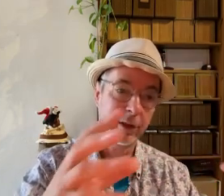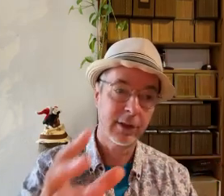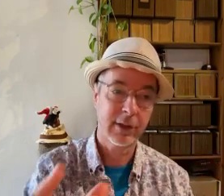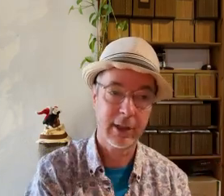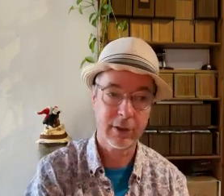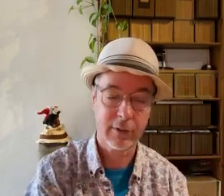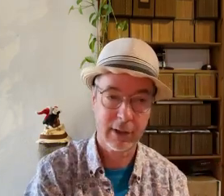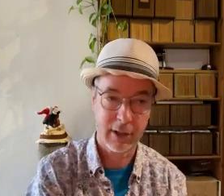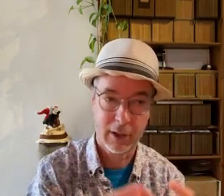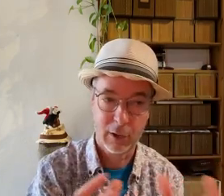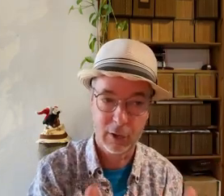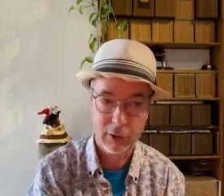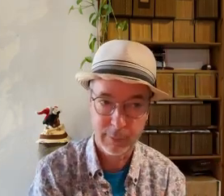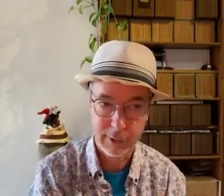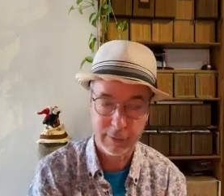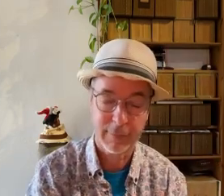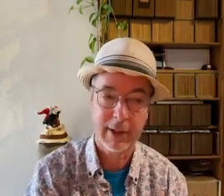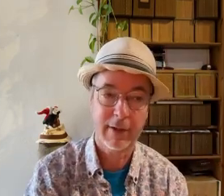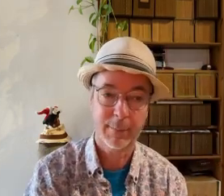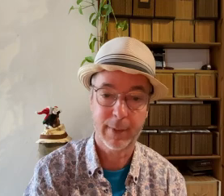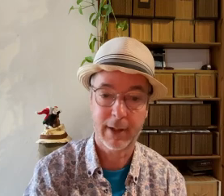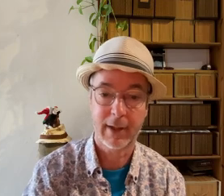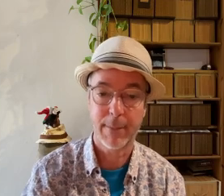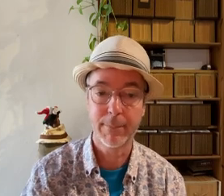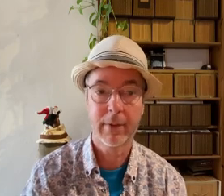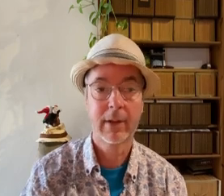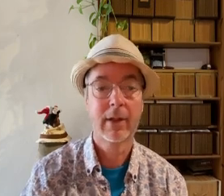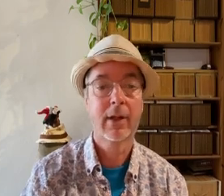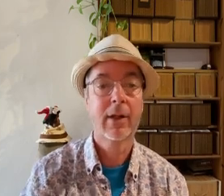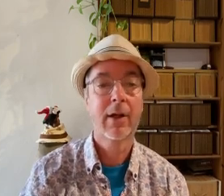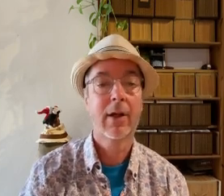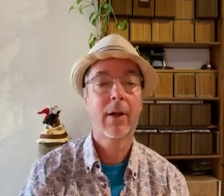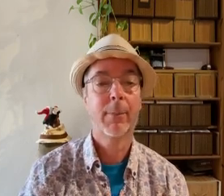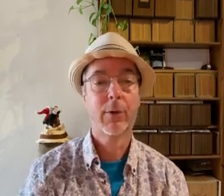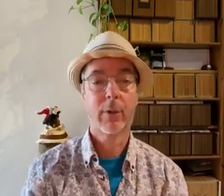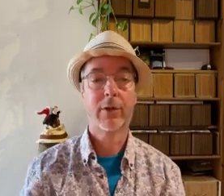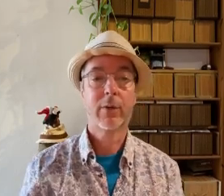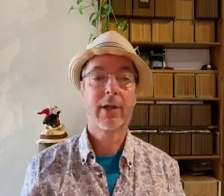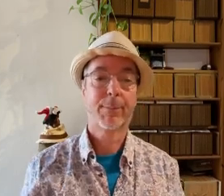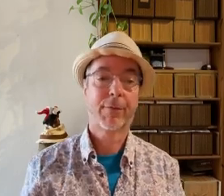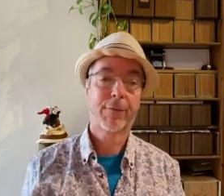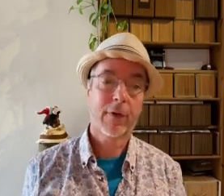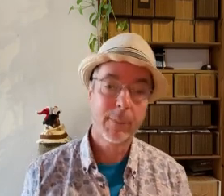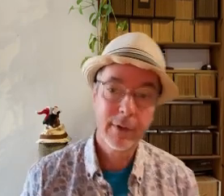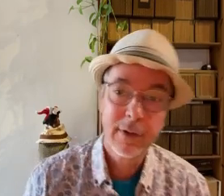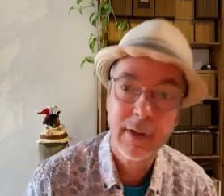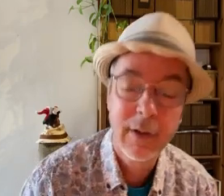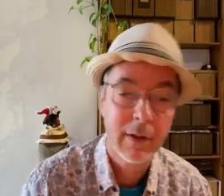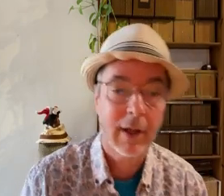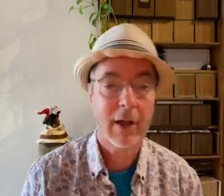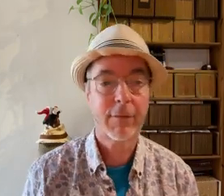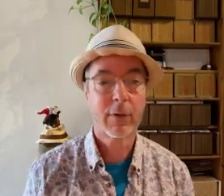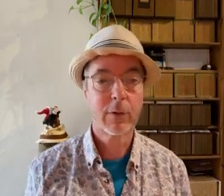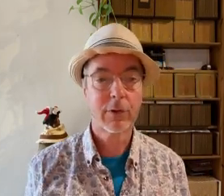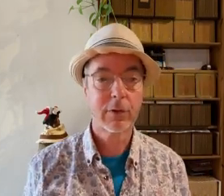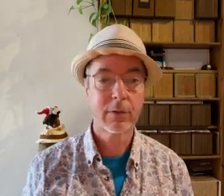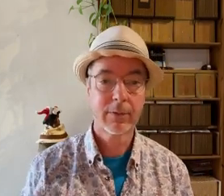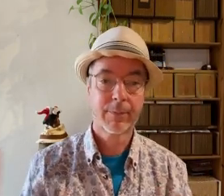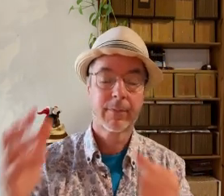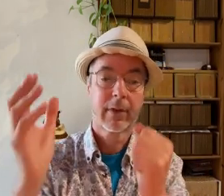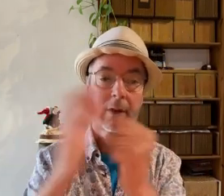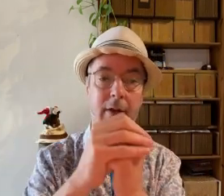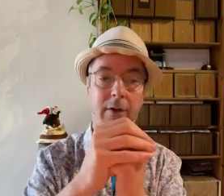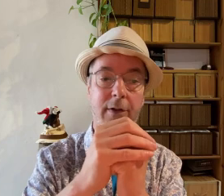You see this extra enlargement of A by M. But when you perform it, you have